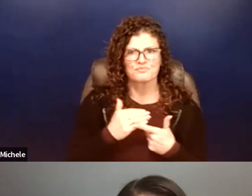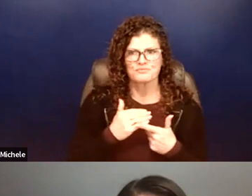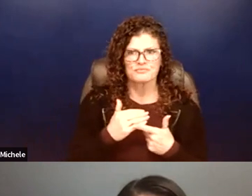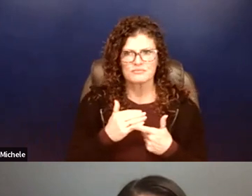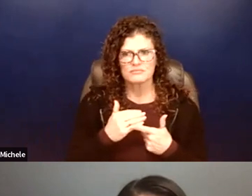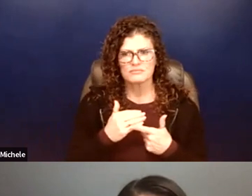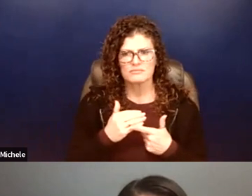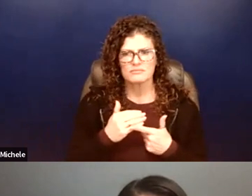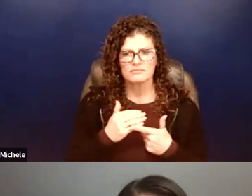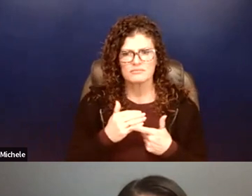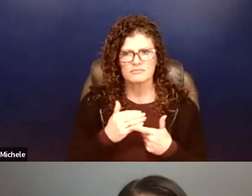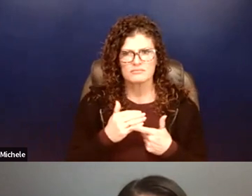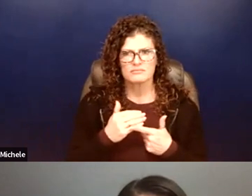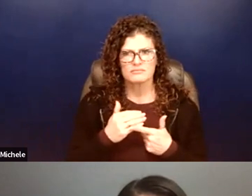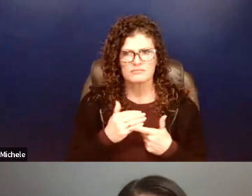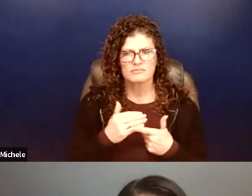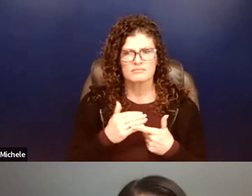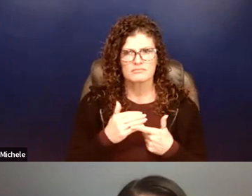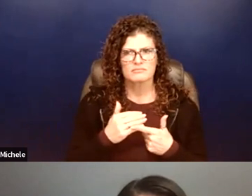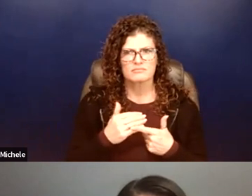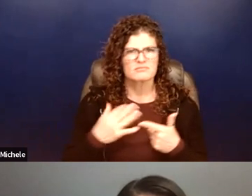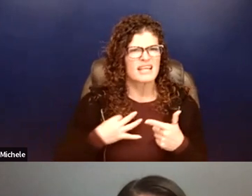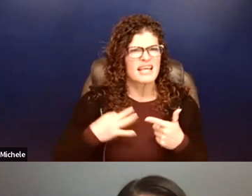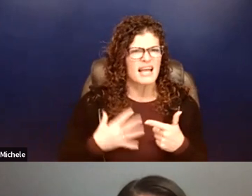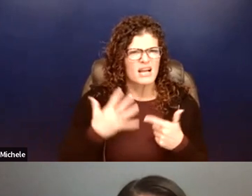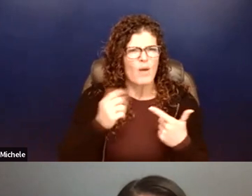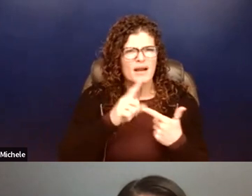you most like a candidate for the position to answer?